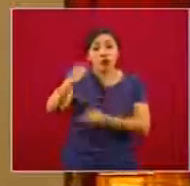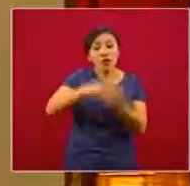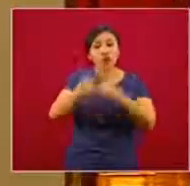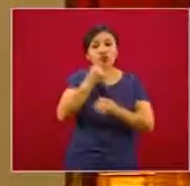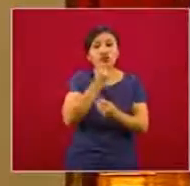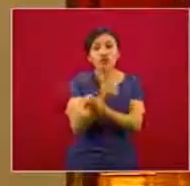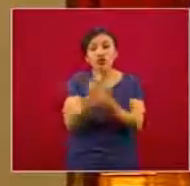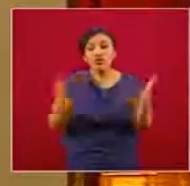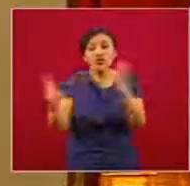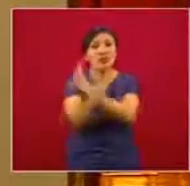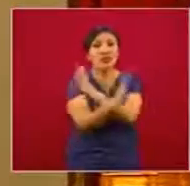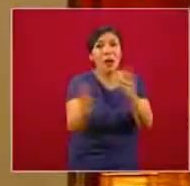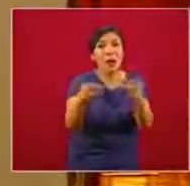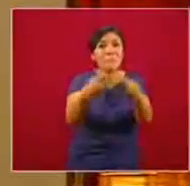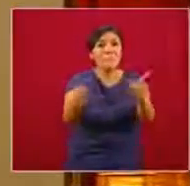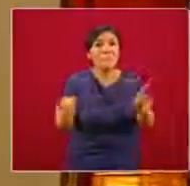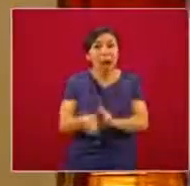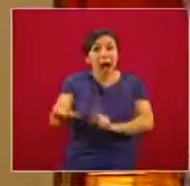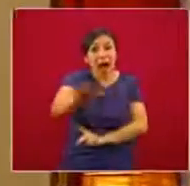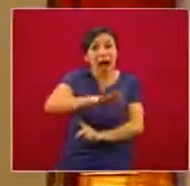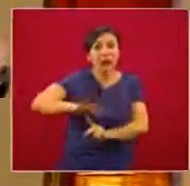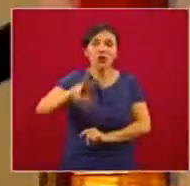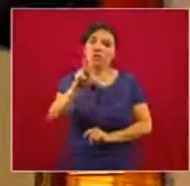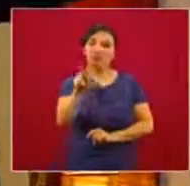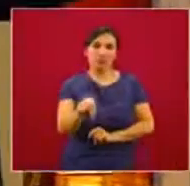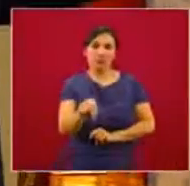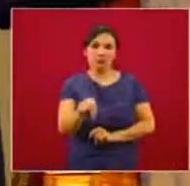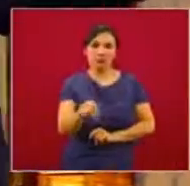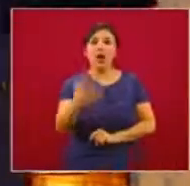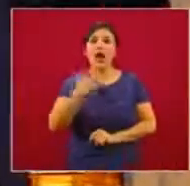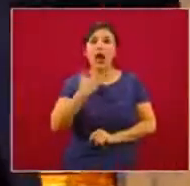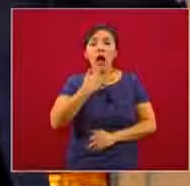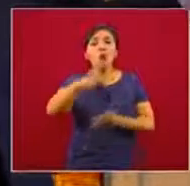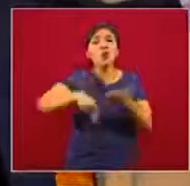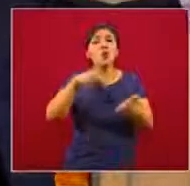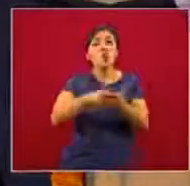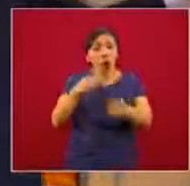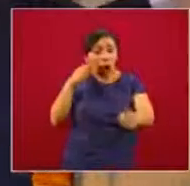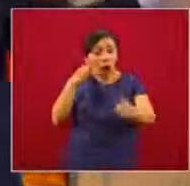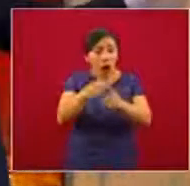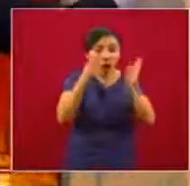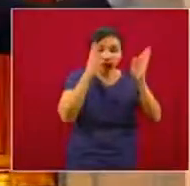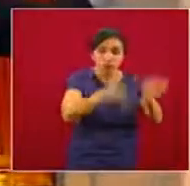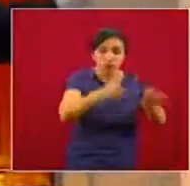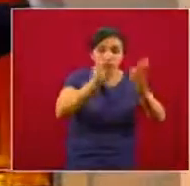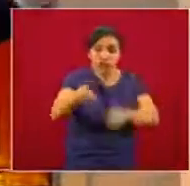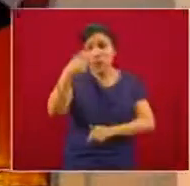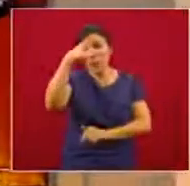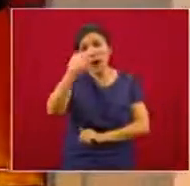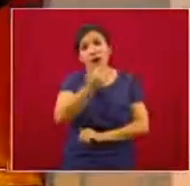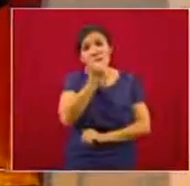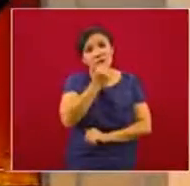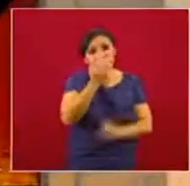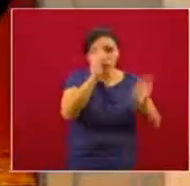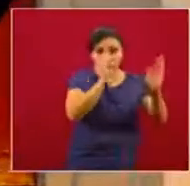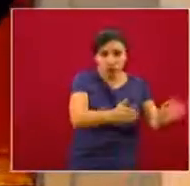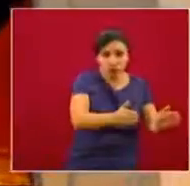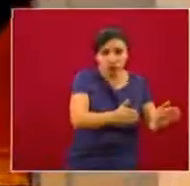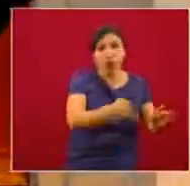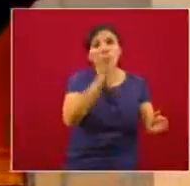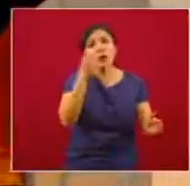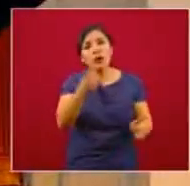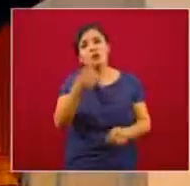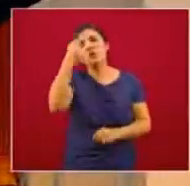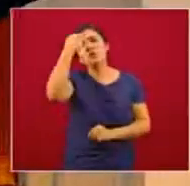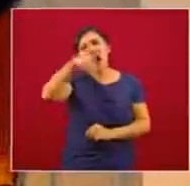the y las process niñas en el would then patio. be Habrá lugares fijos staggered in asignados order to avoid para los crowds. We alumnos. are going to have fixed Esto